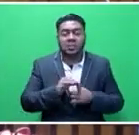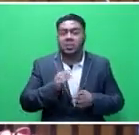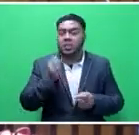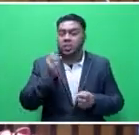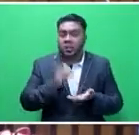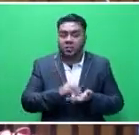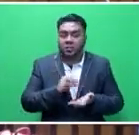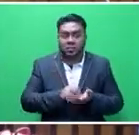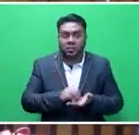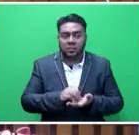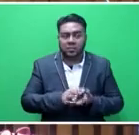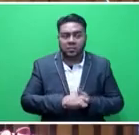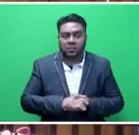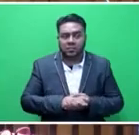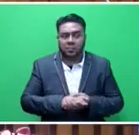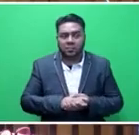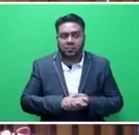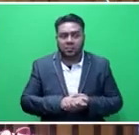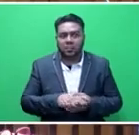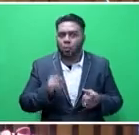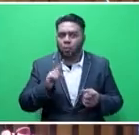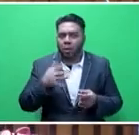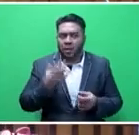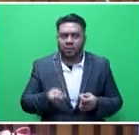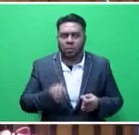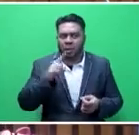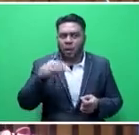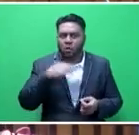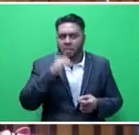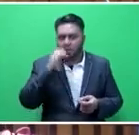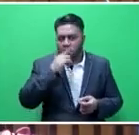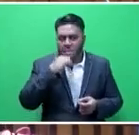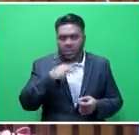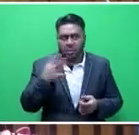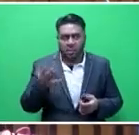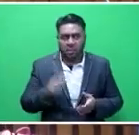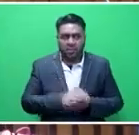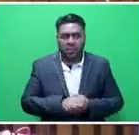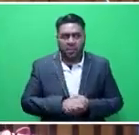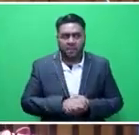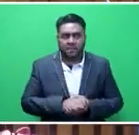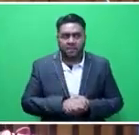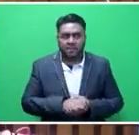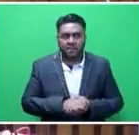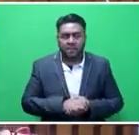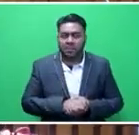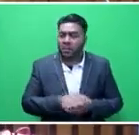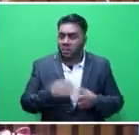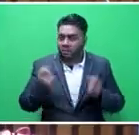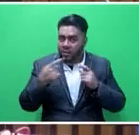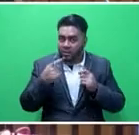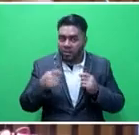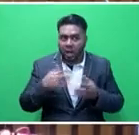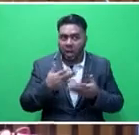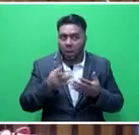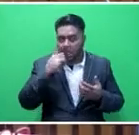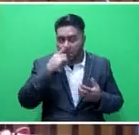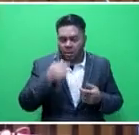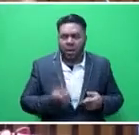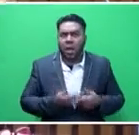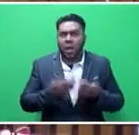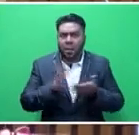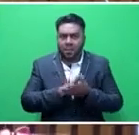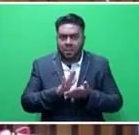sector. We've had literally hundreds of people, the Minister for Health gets that feedback, other ministers get that feedback, how people are so grateful